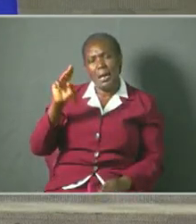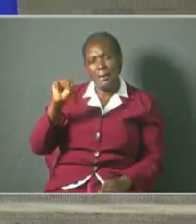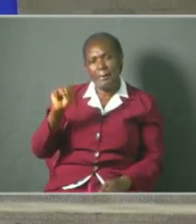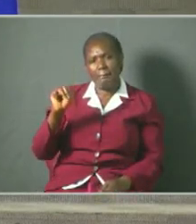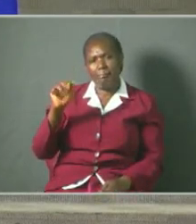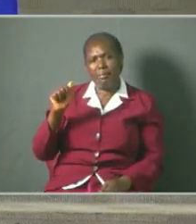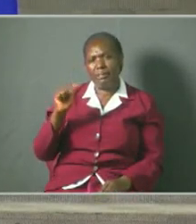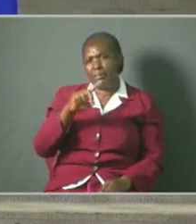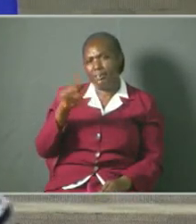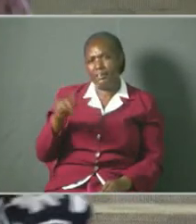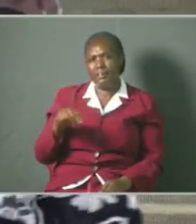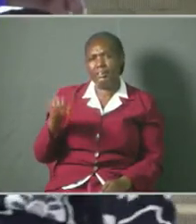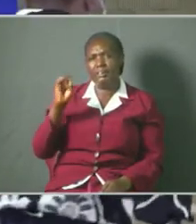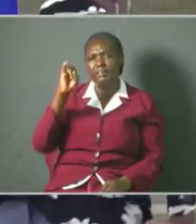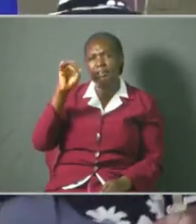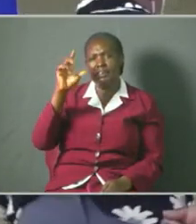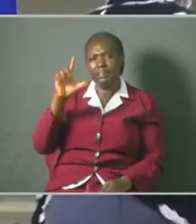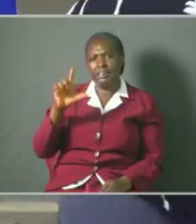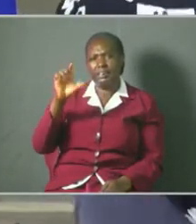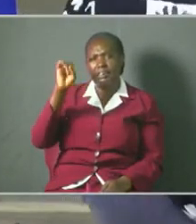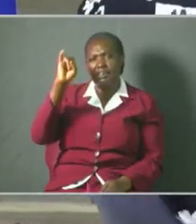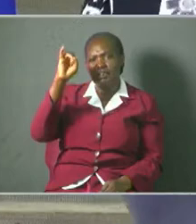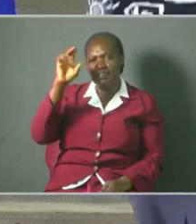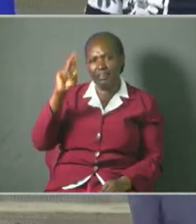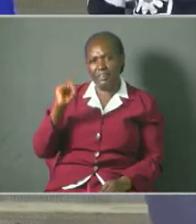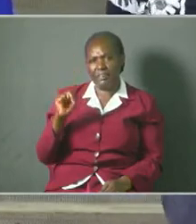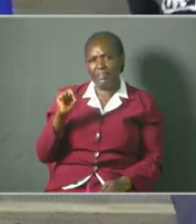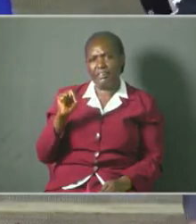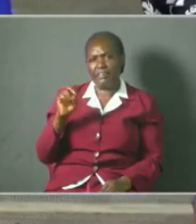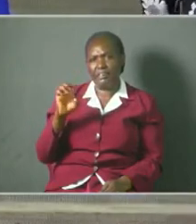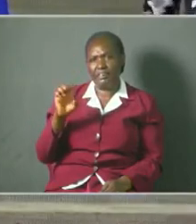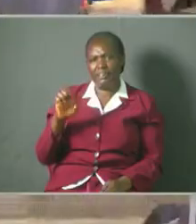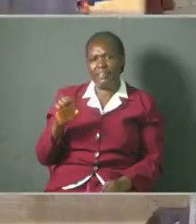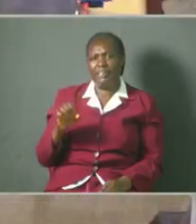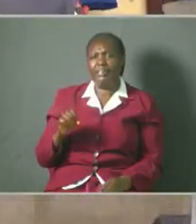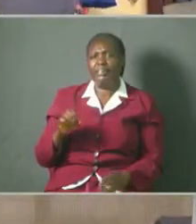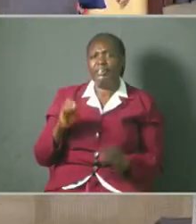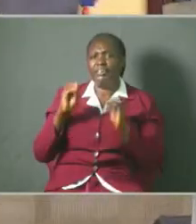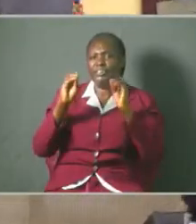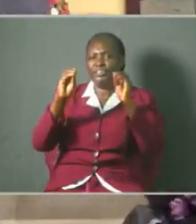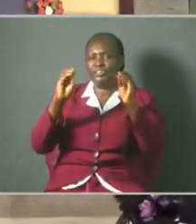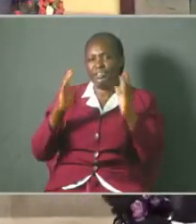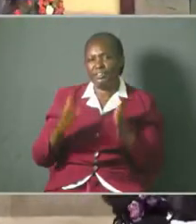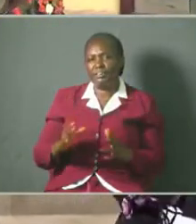Yeah, she's here. Joy Oreje. Teacher Joy.